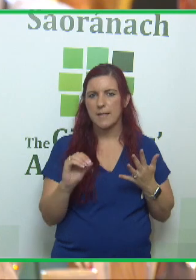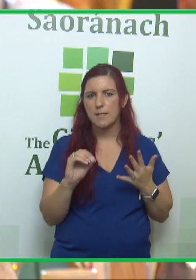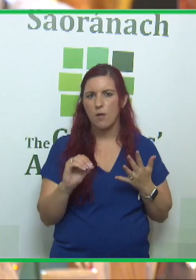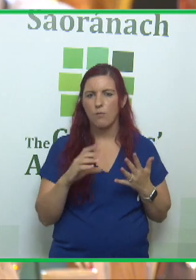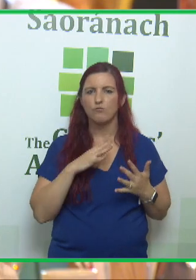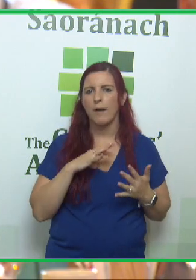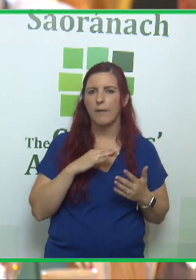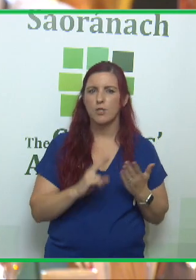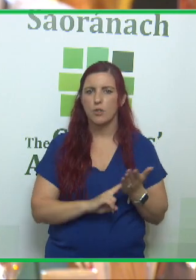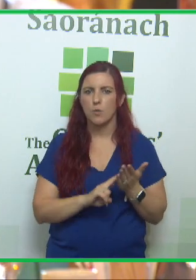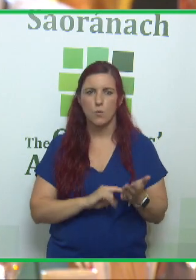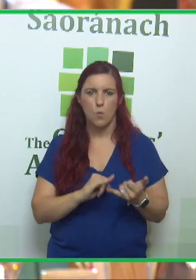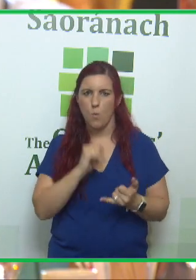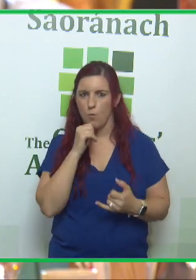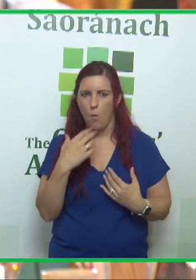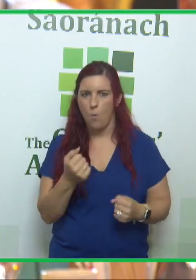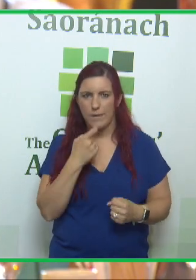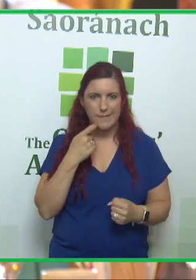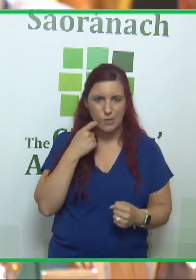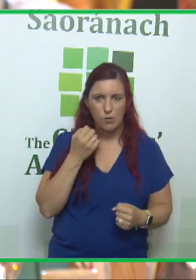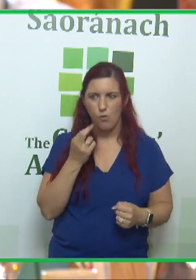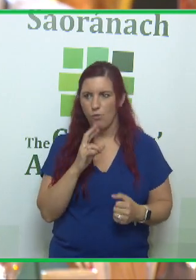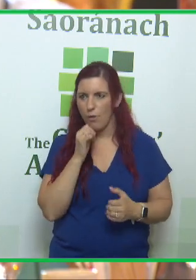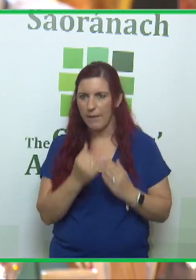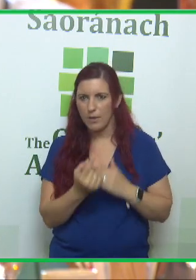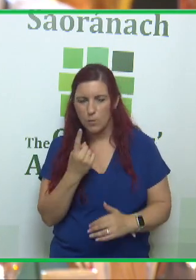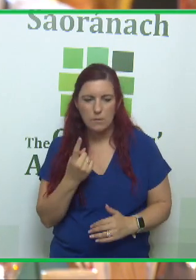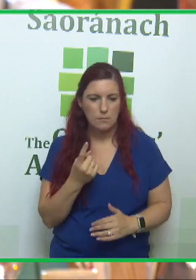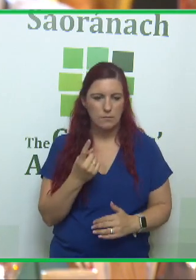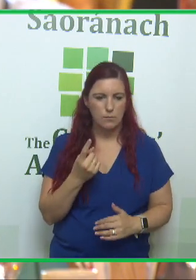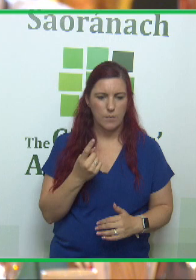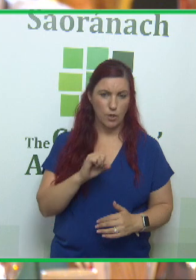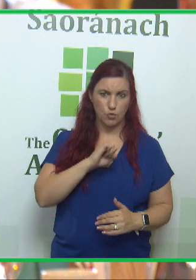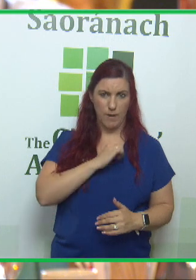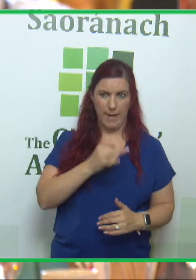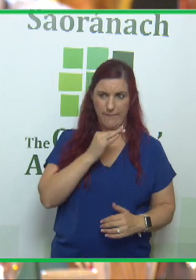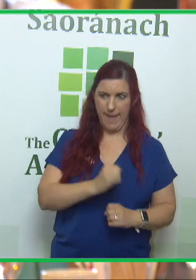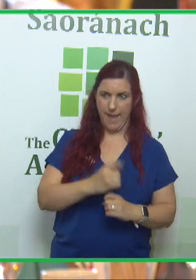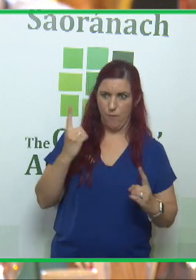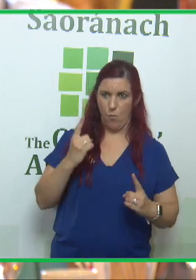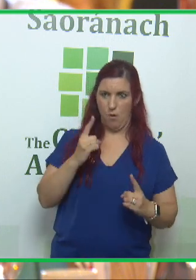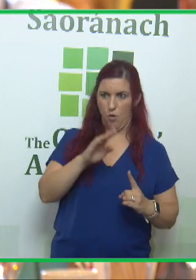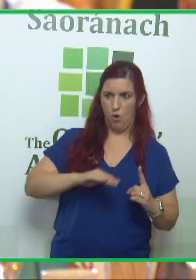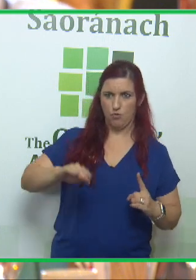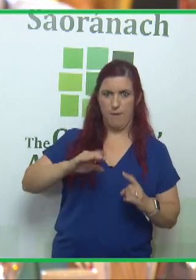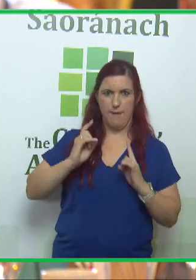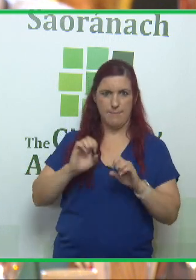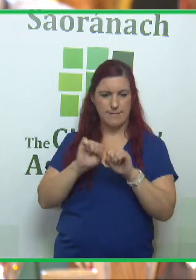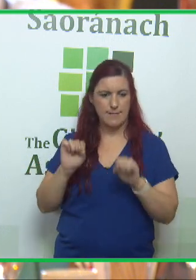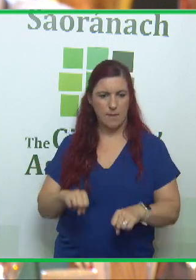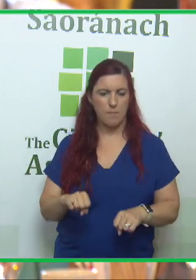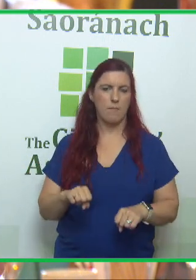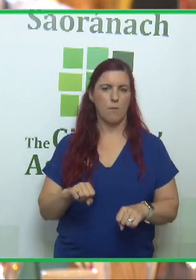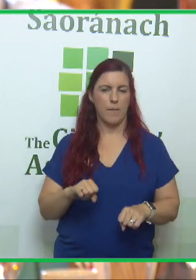recreational users who have no problems or issues? Surely pushing everybody into the health system would be